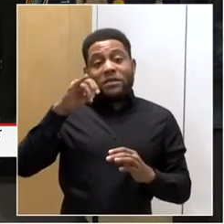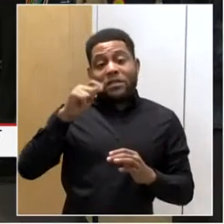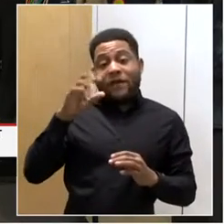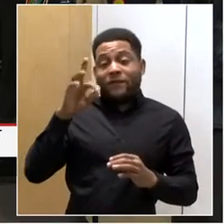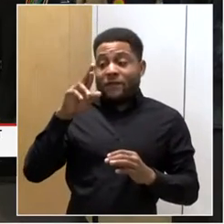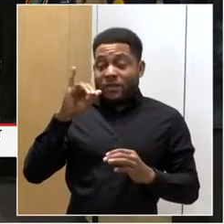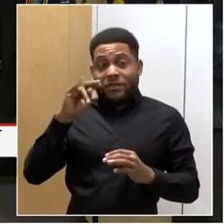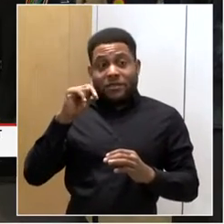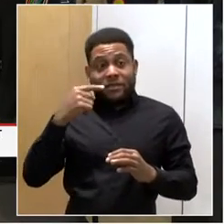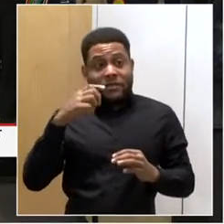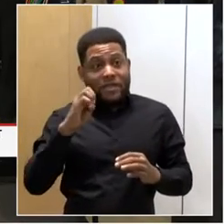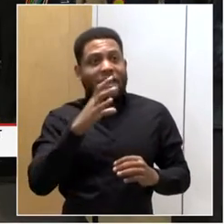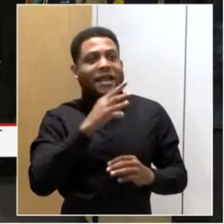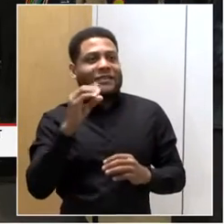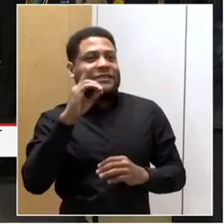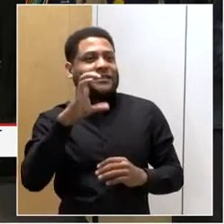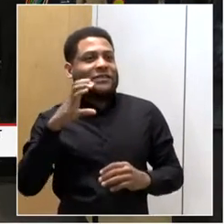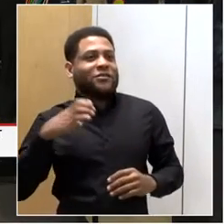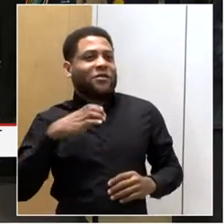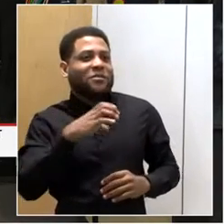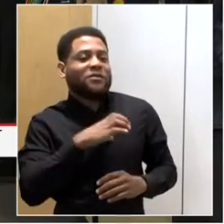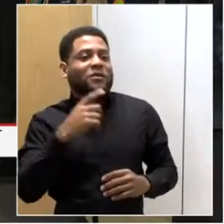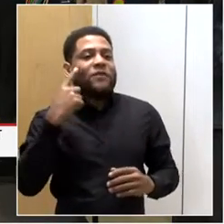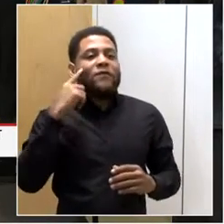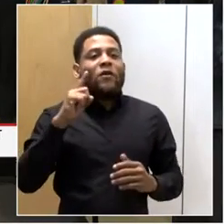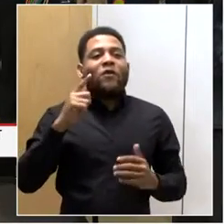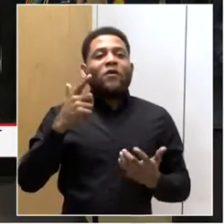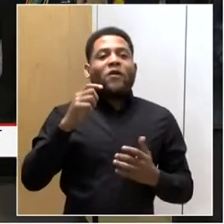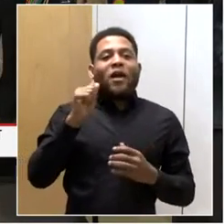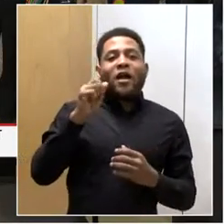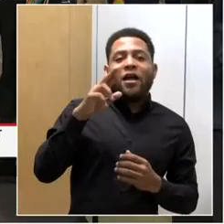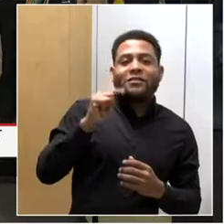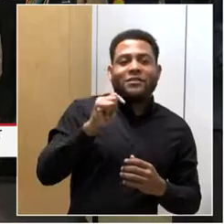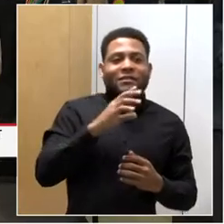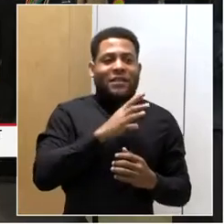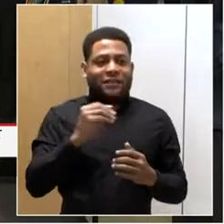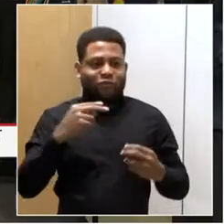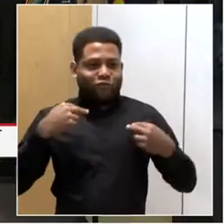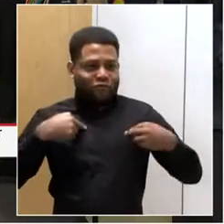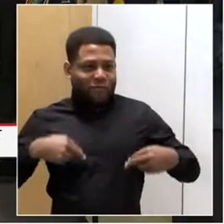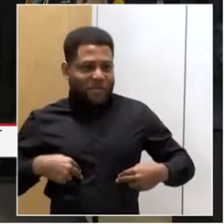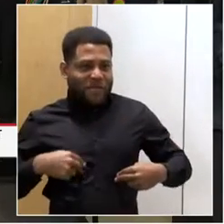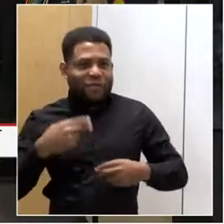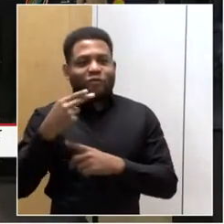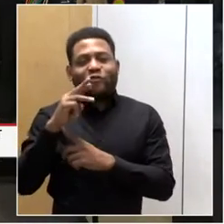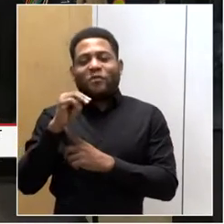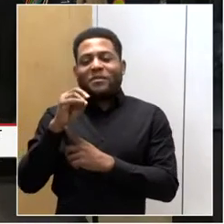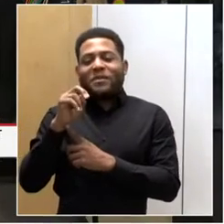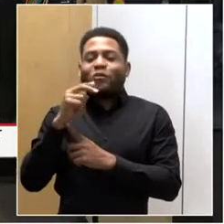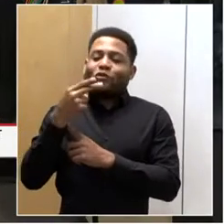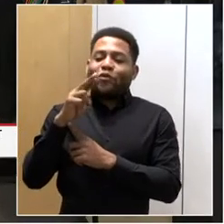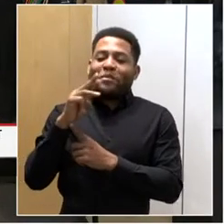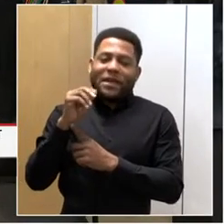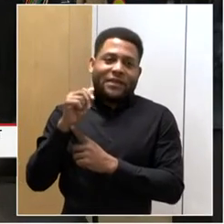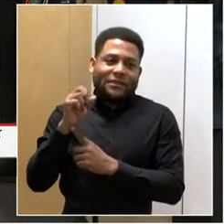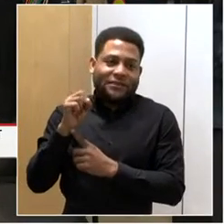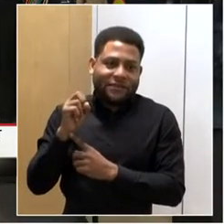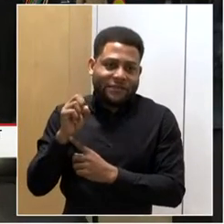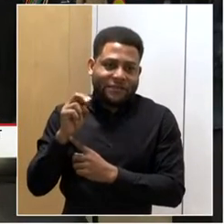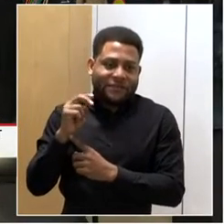DC Commission on Arts and the Humanities. So we are grateful for